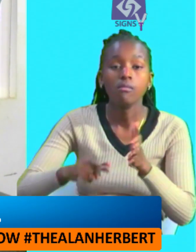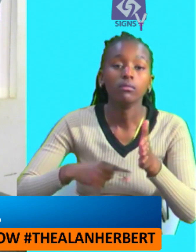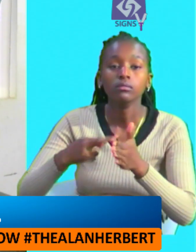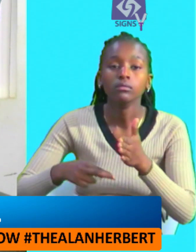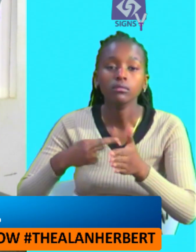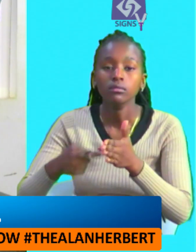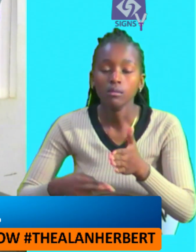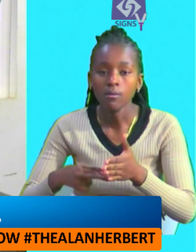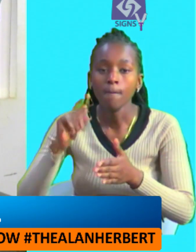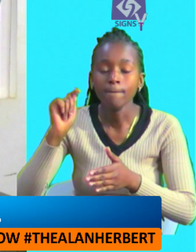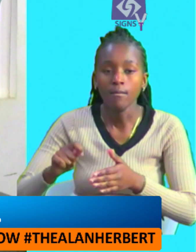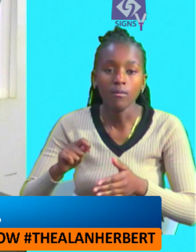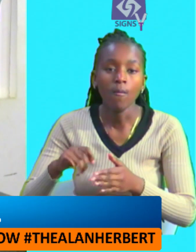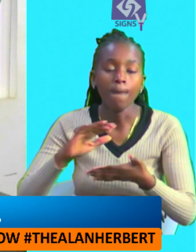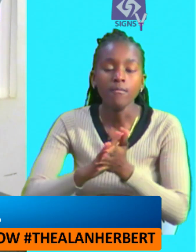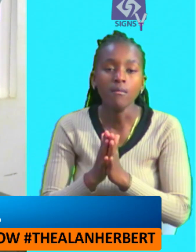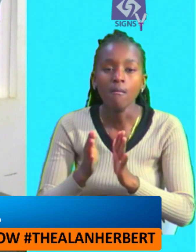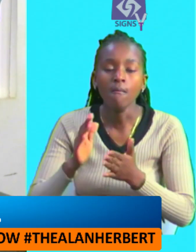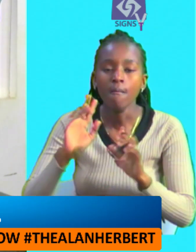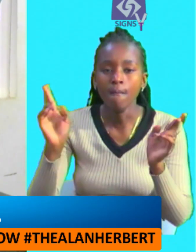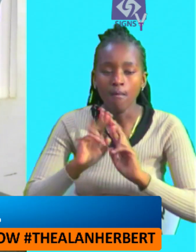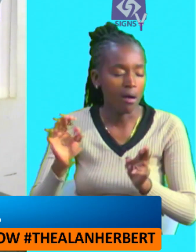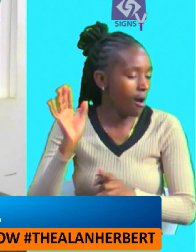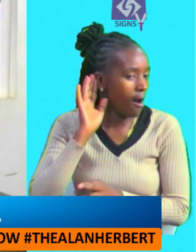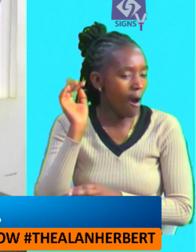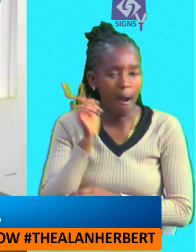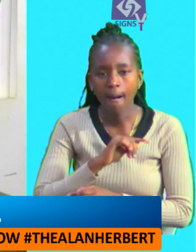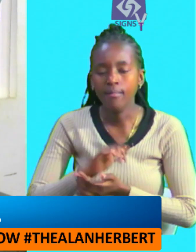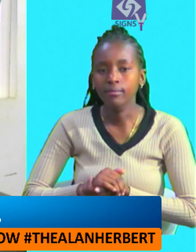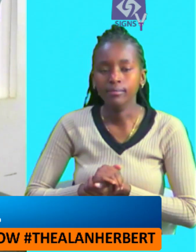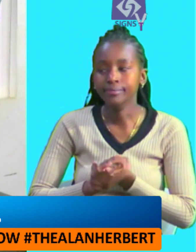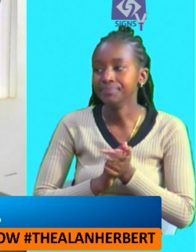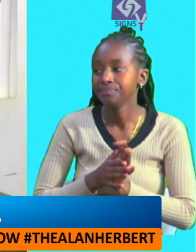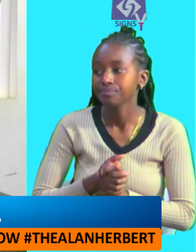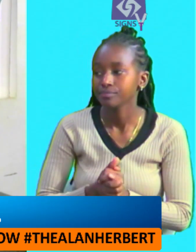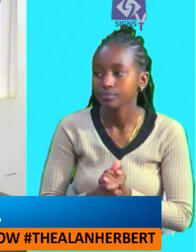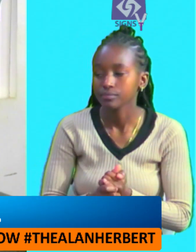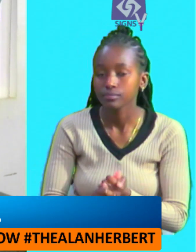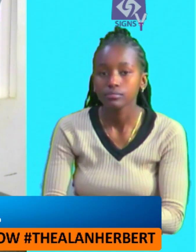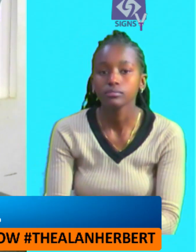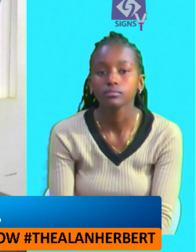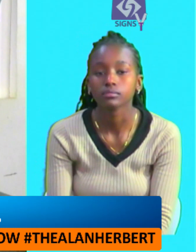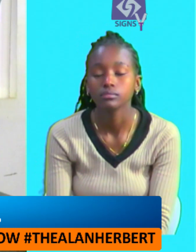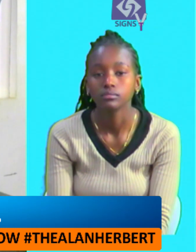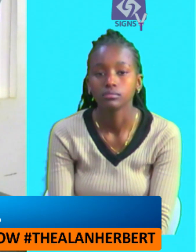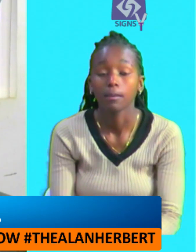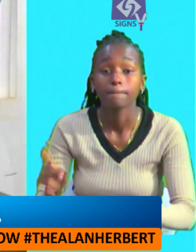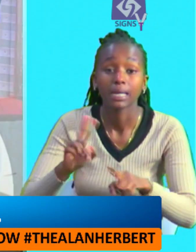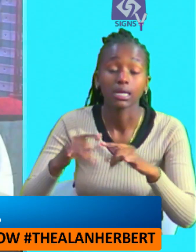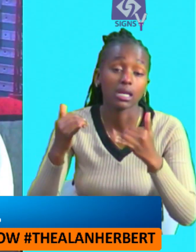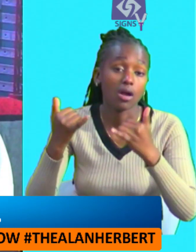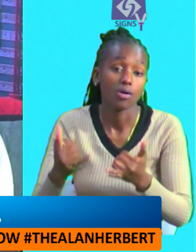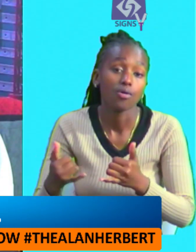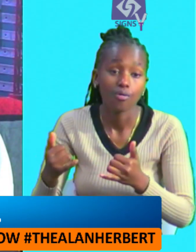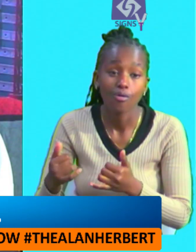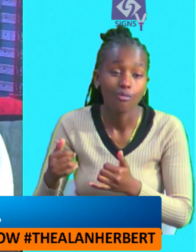to be on an audio platform. Yeah. It is supposed to be on an audio platform. That's what a podcast is called. But because